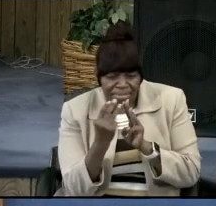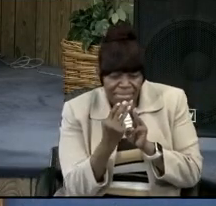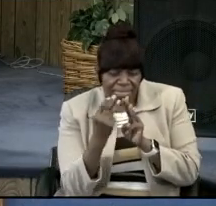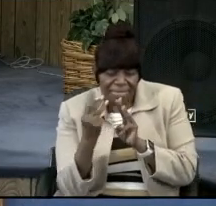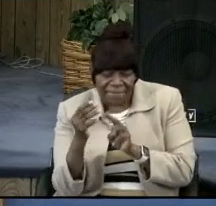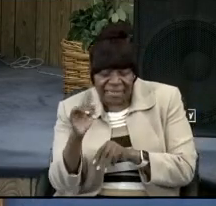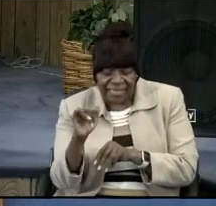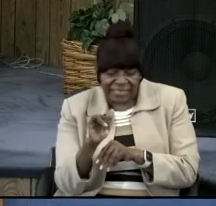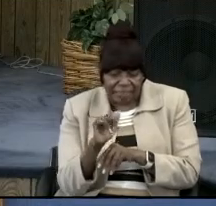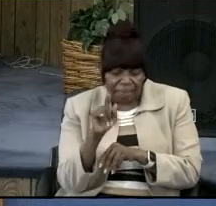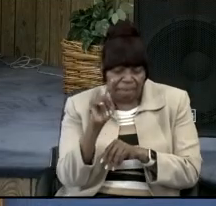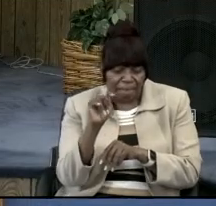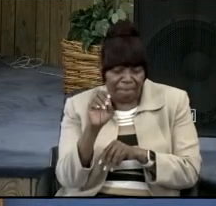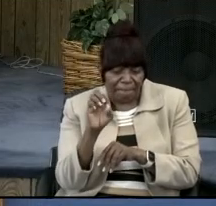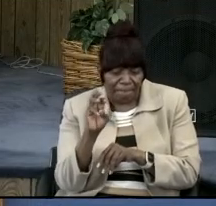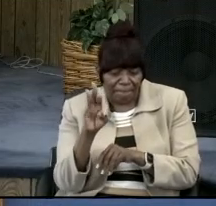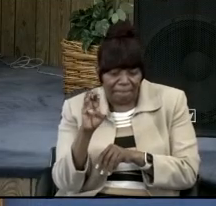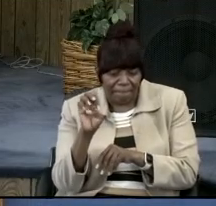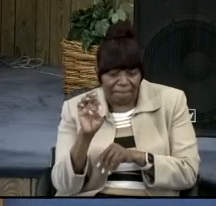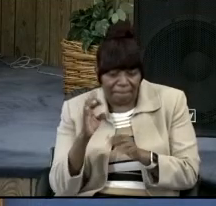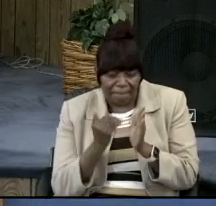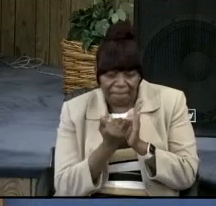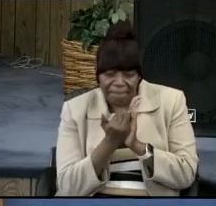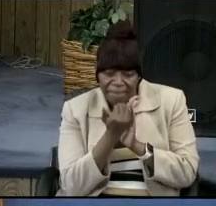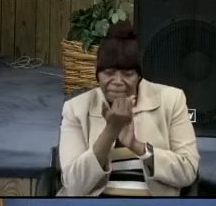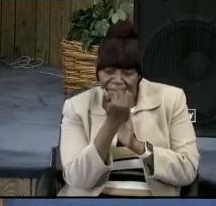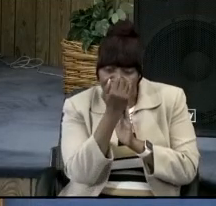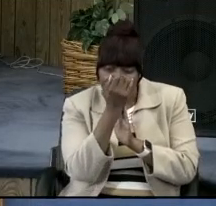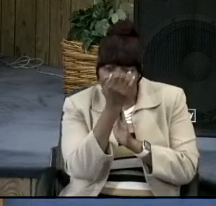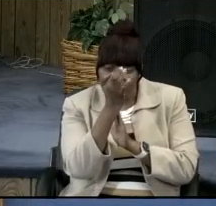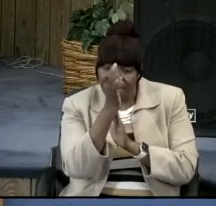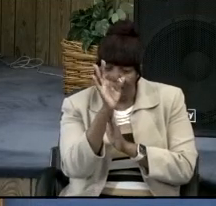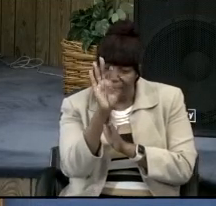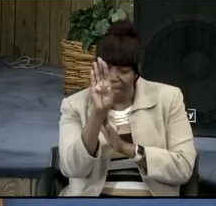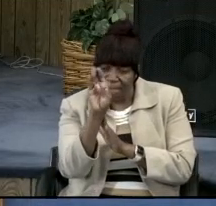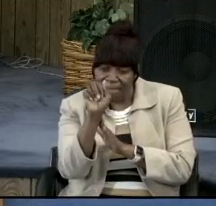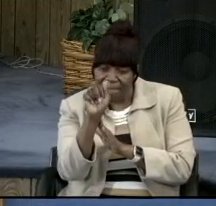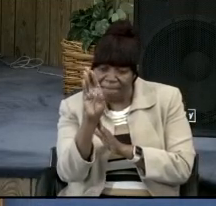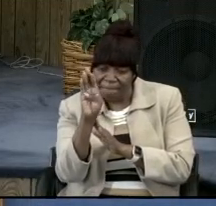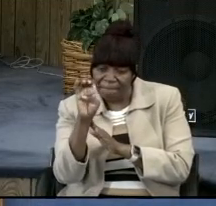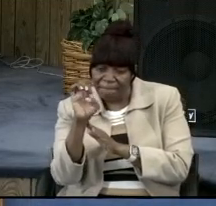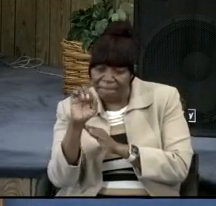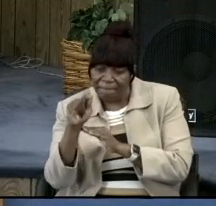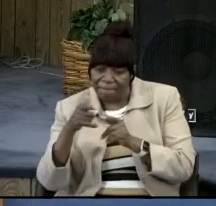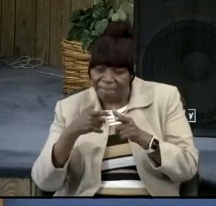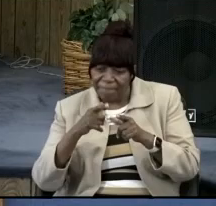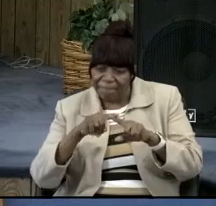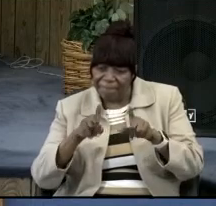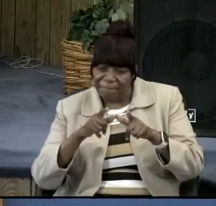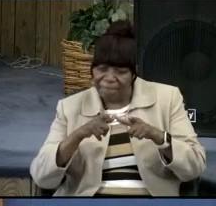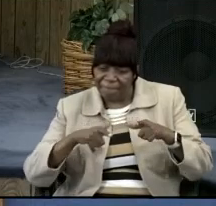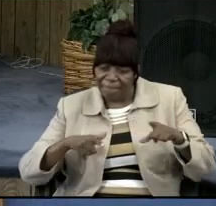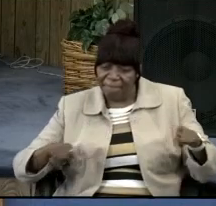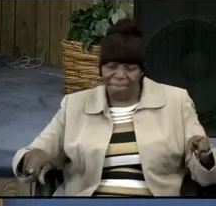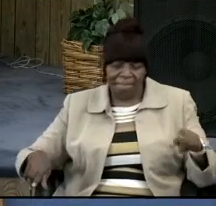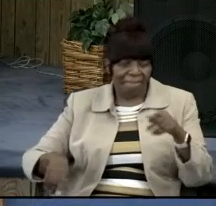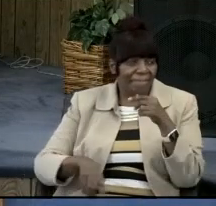Babel being built again. The devil can communicate to the whole world at one time.